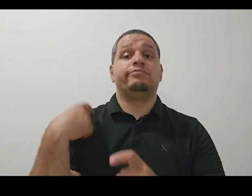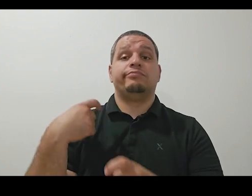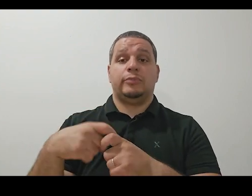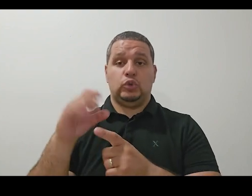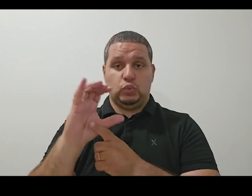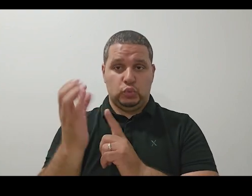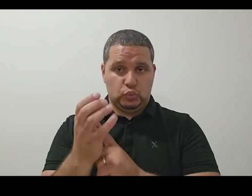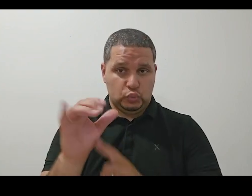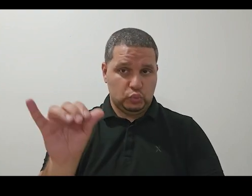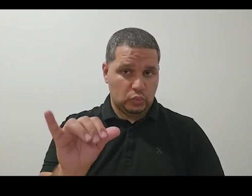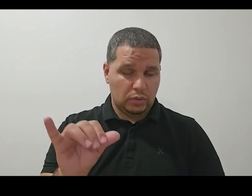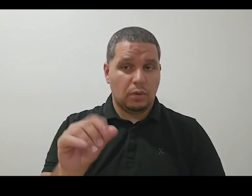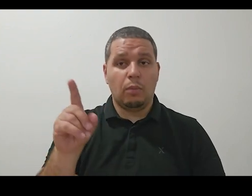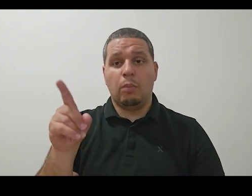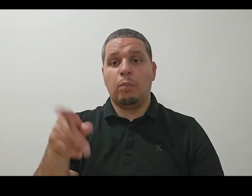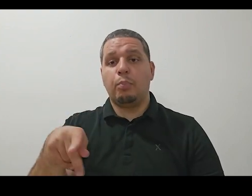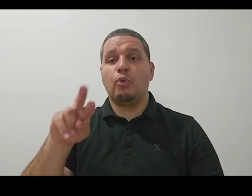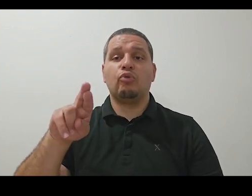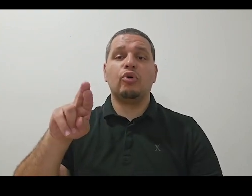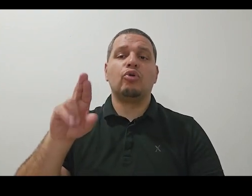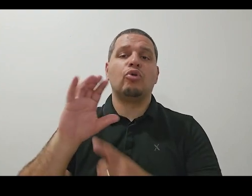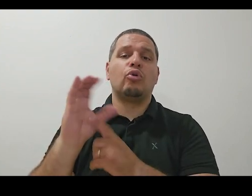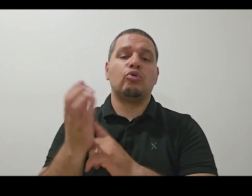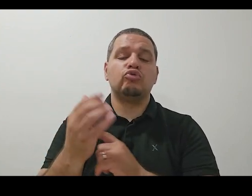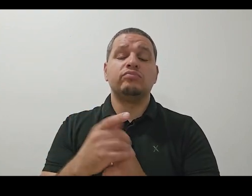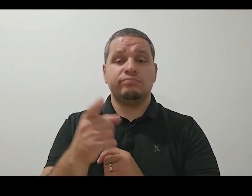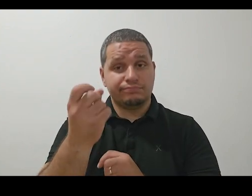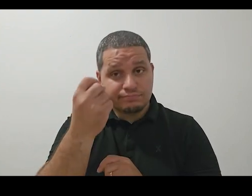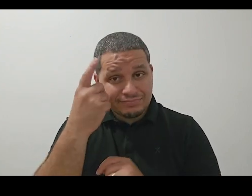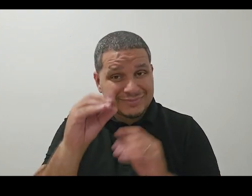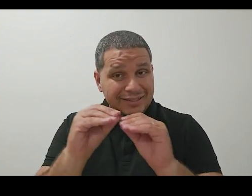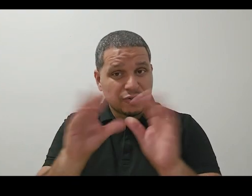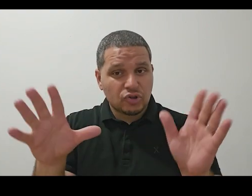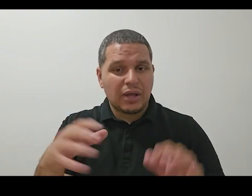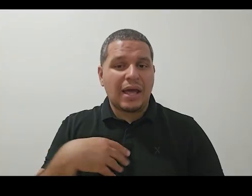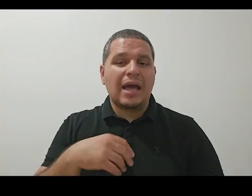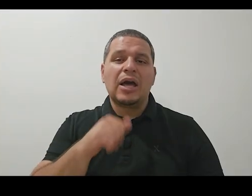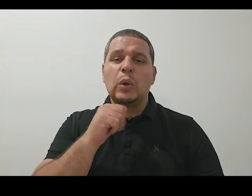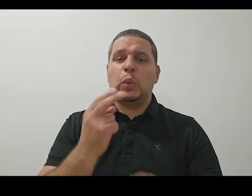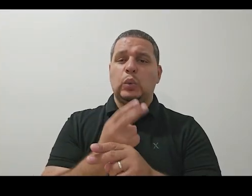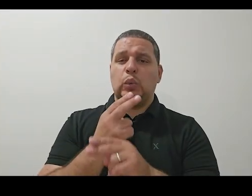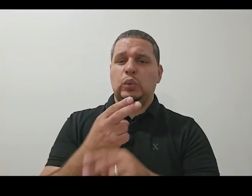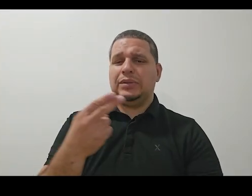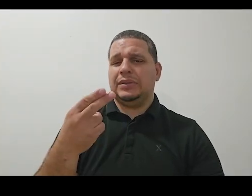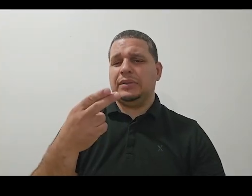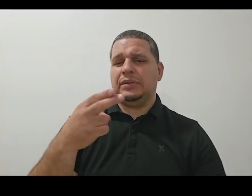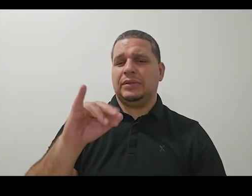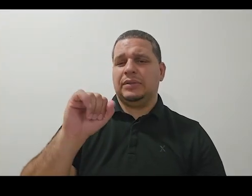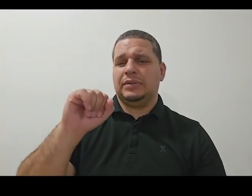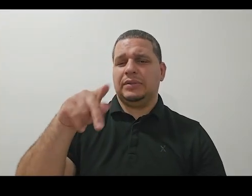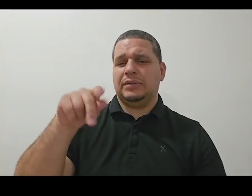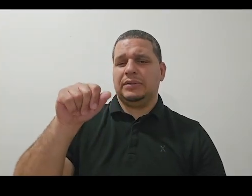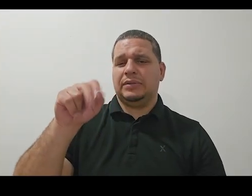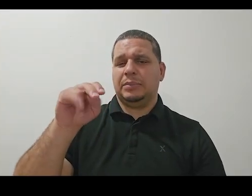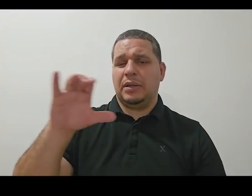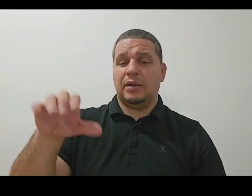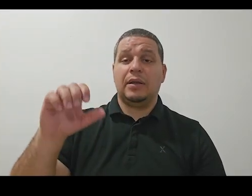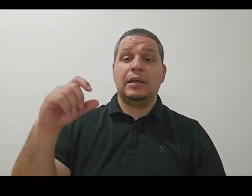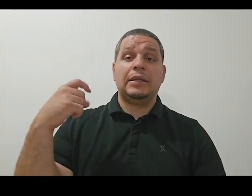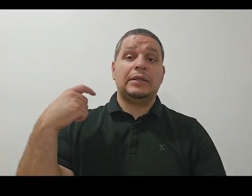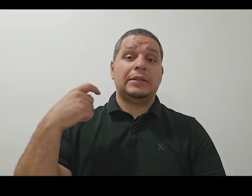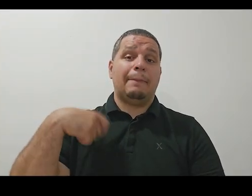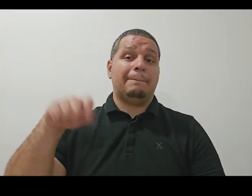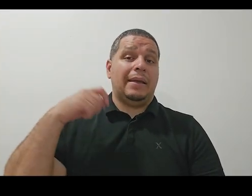Hispanic culture or Puerto Rican culture. Just to be clear, I sometimes don't use Hispanic.